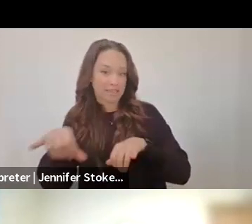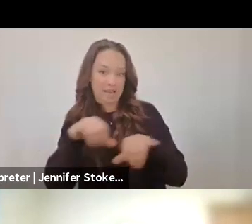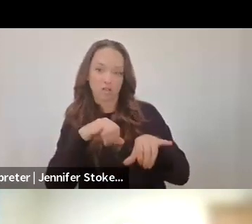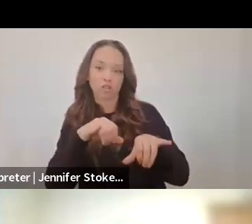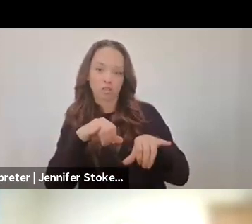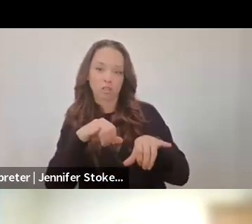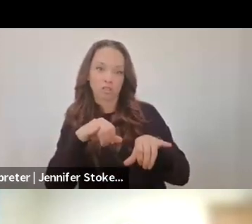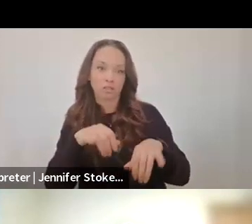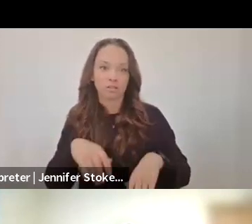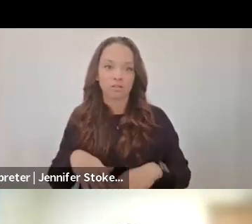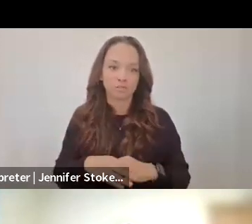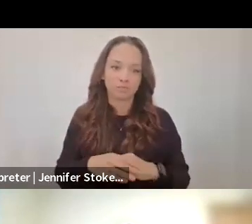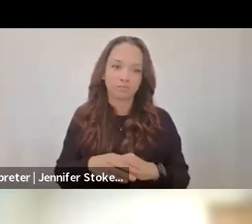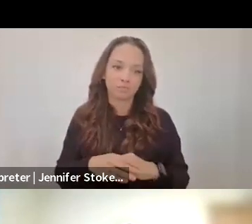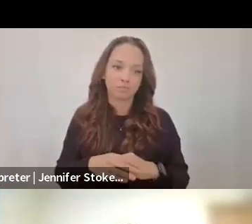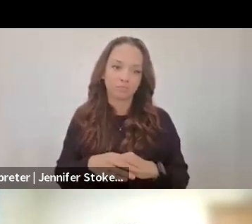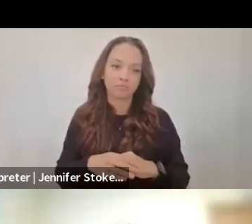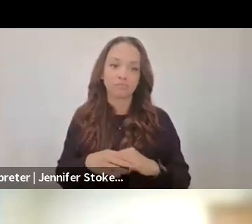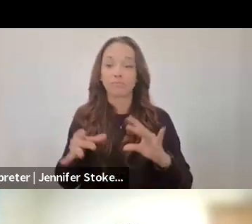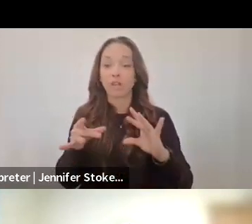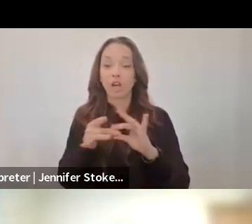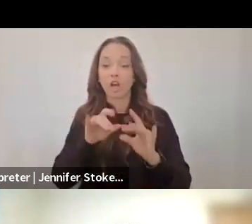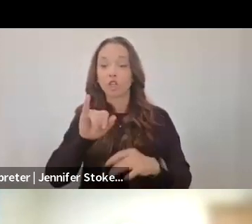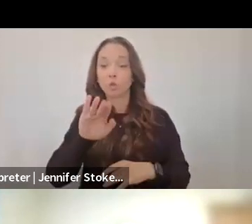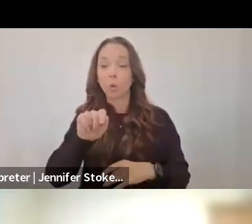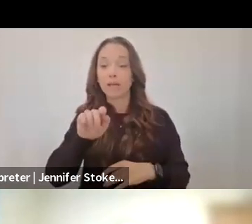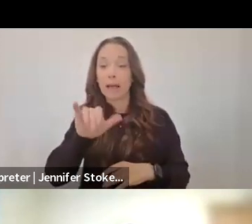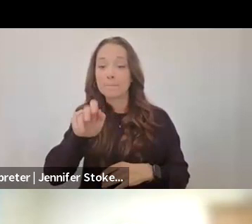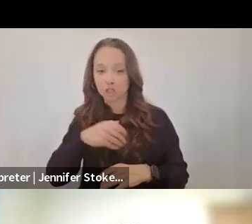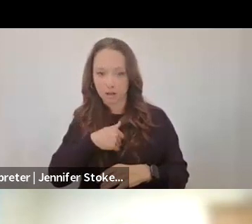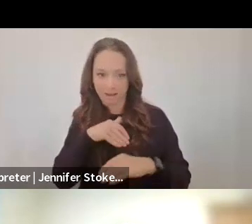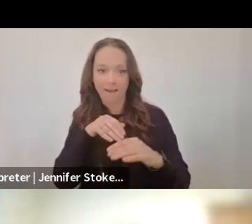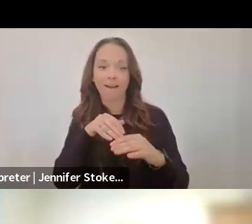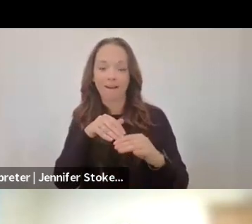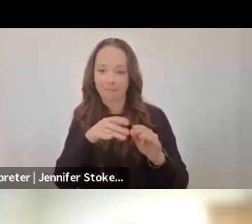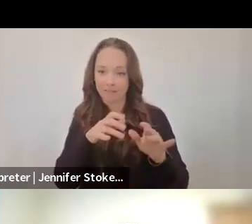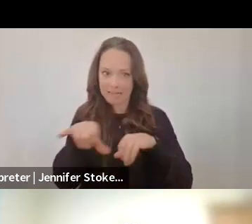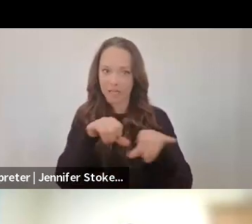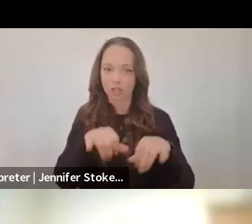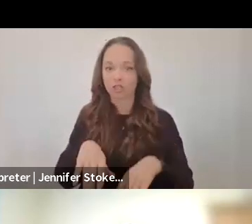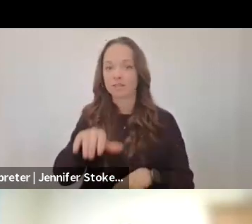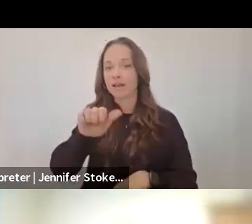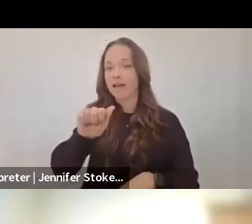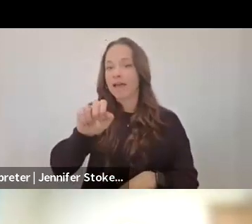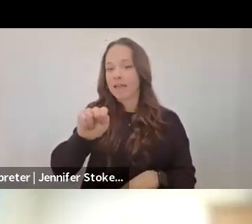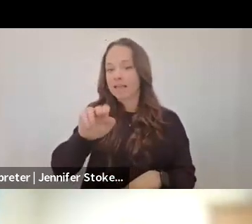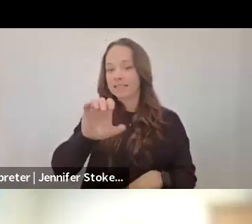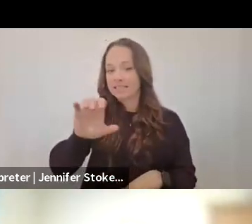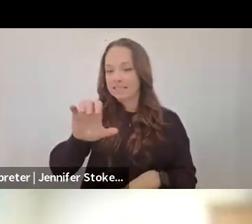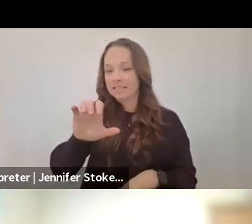language access to our patients. The ANCC, American Nurses Credentialing